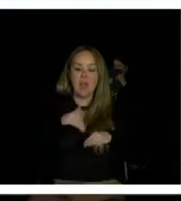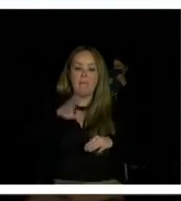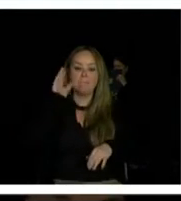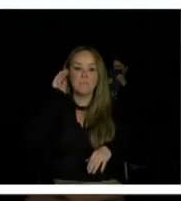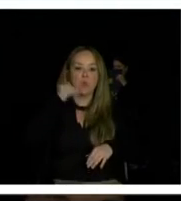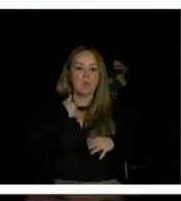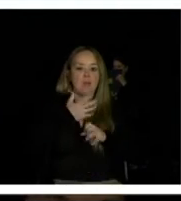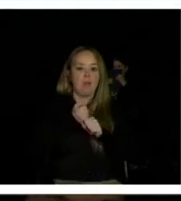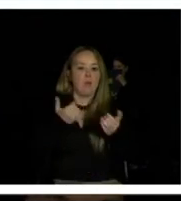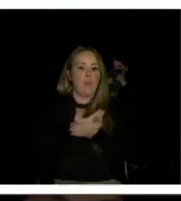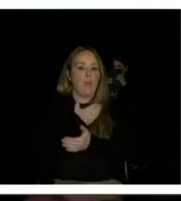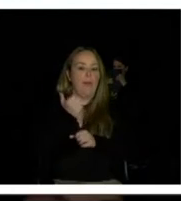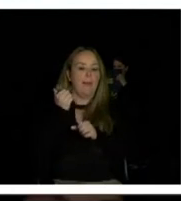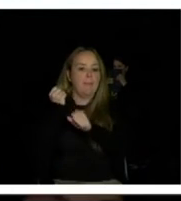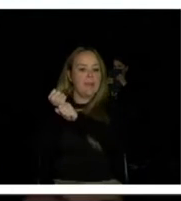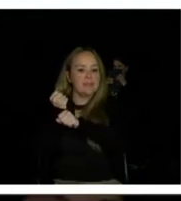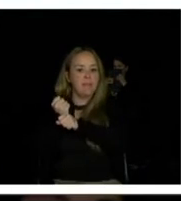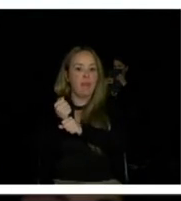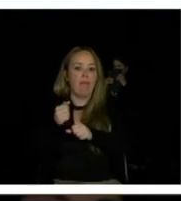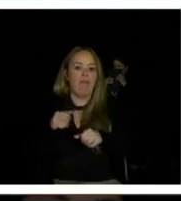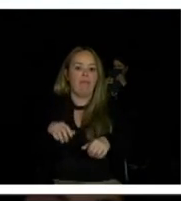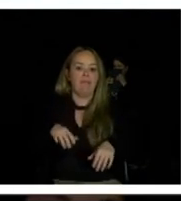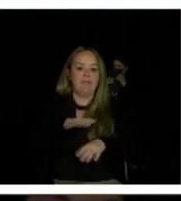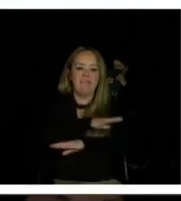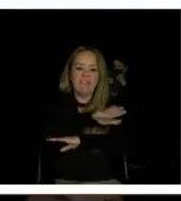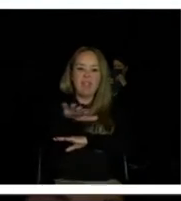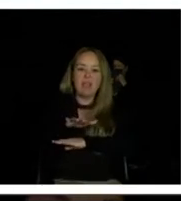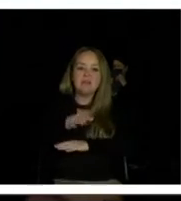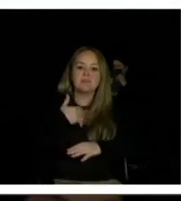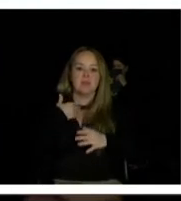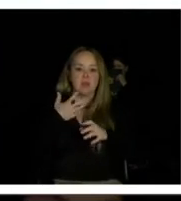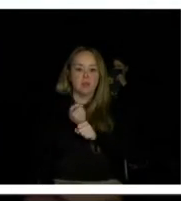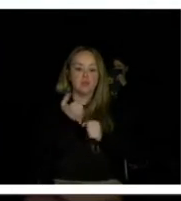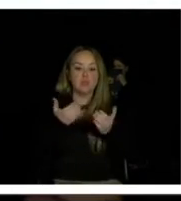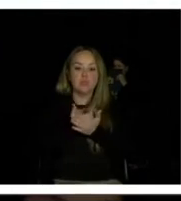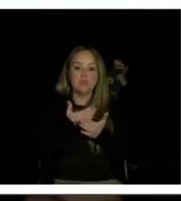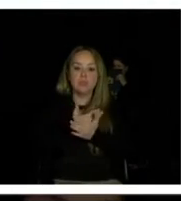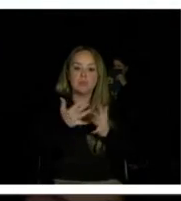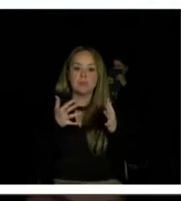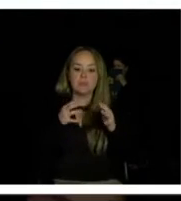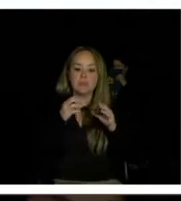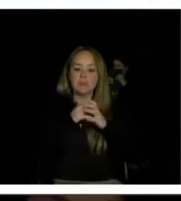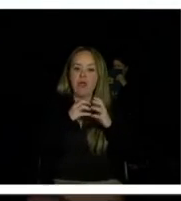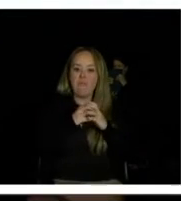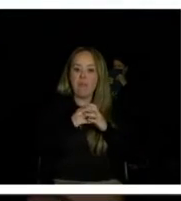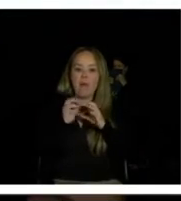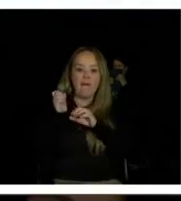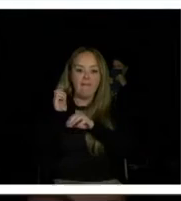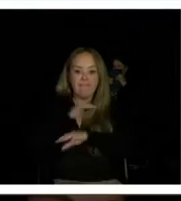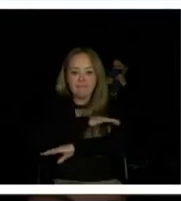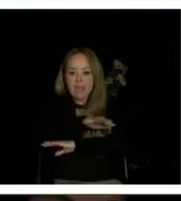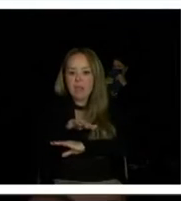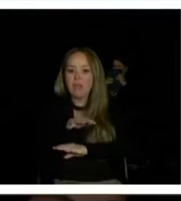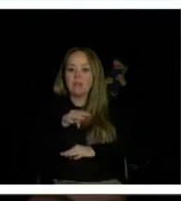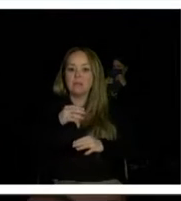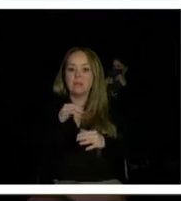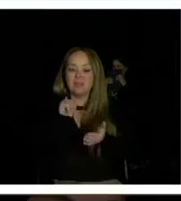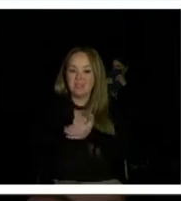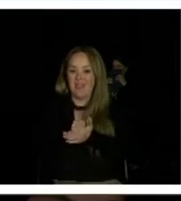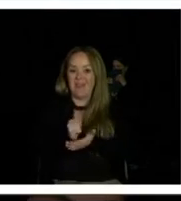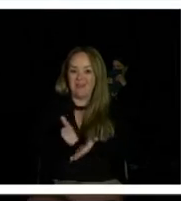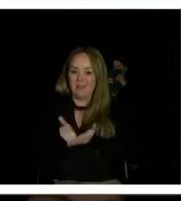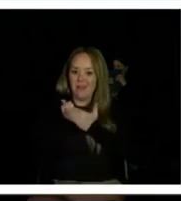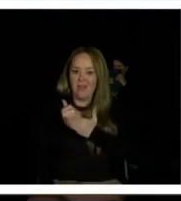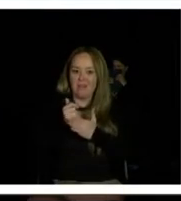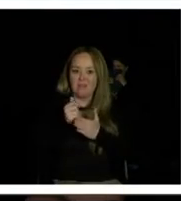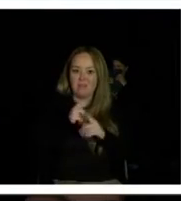a new baseball field, we got a new softball field. But the general field house for our athletes